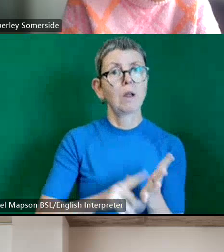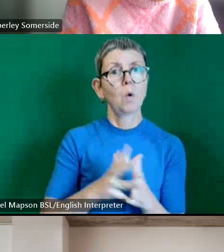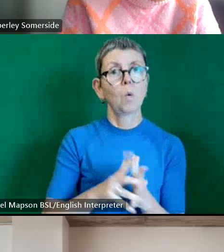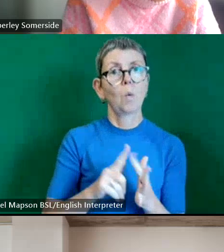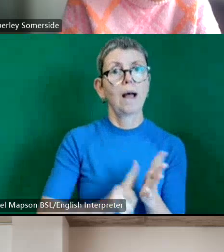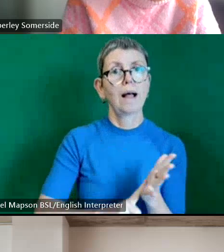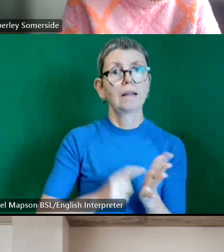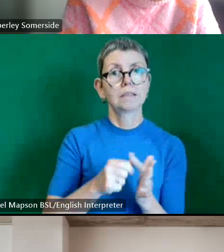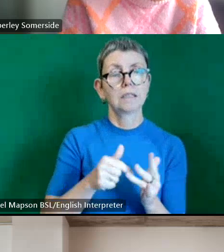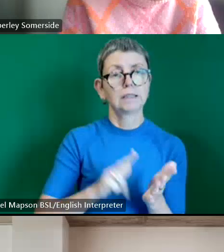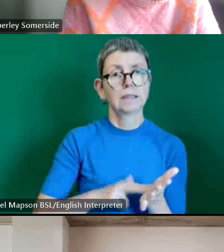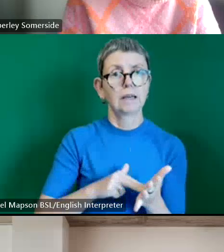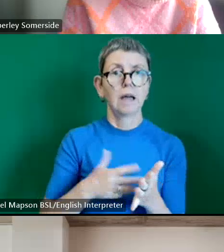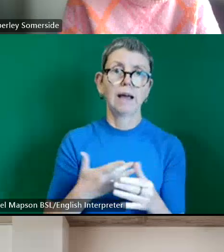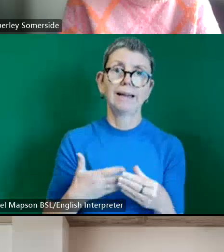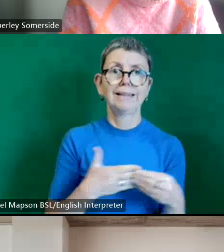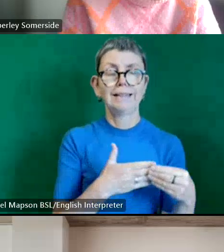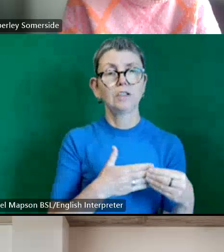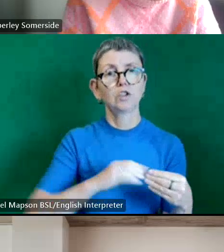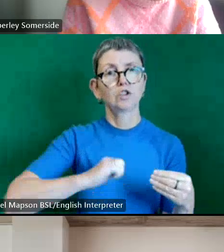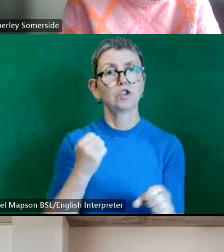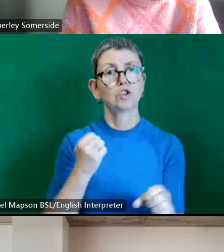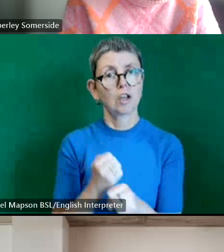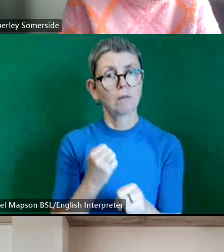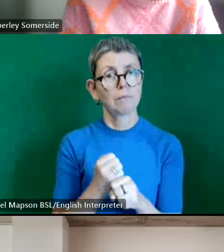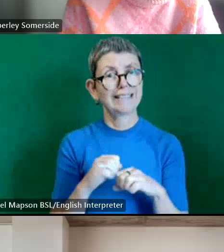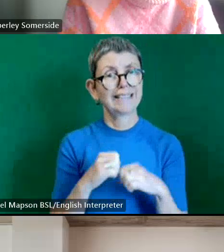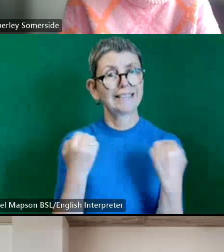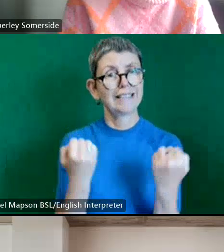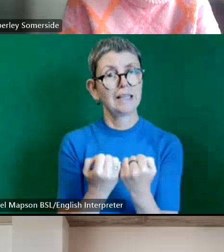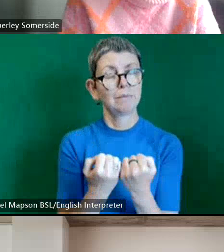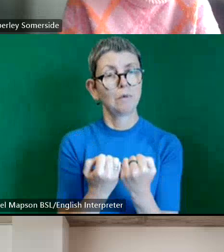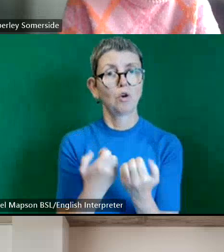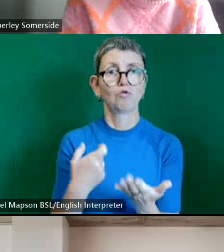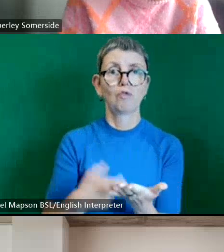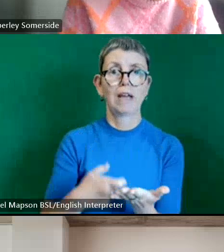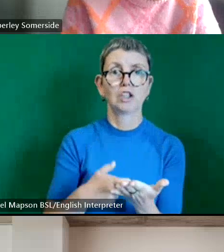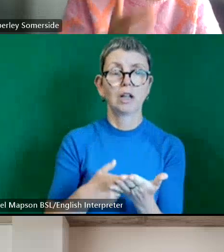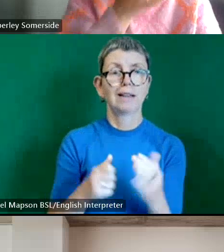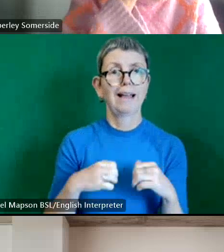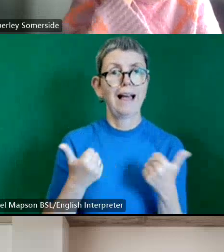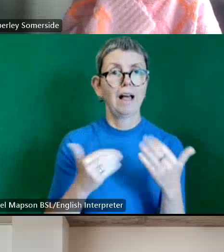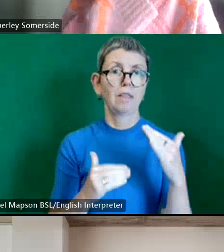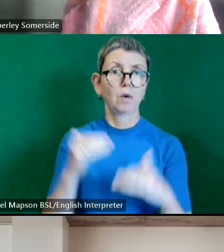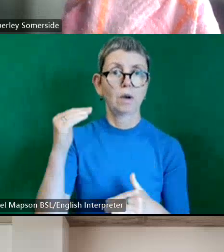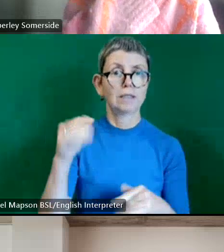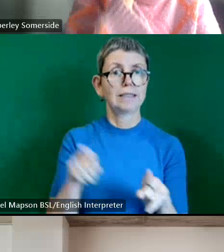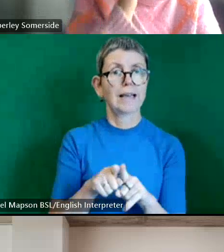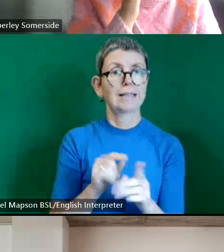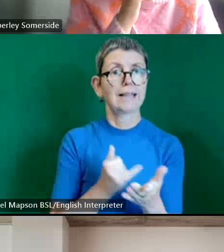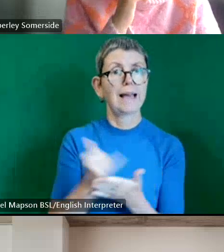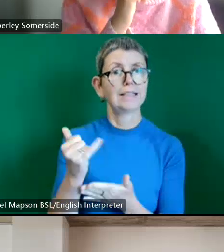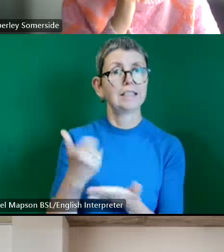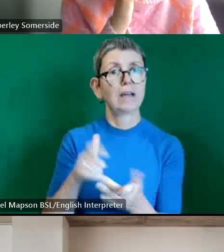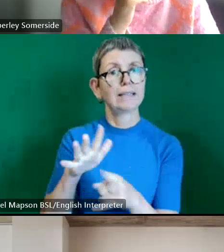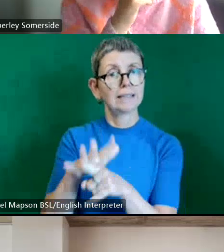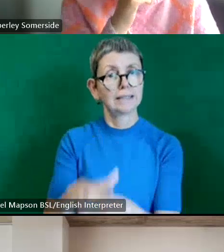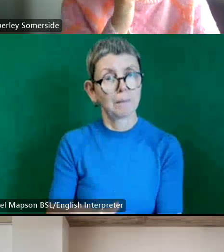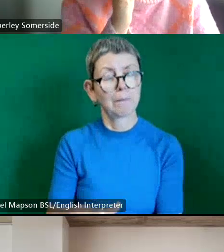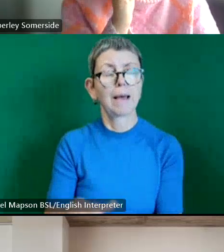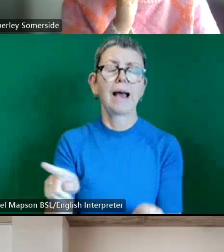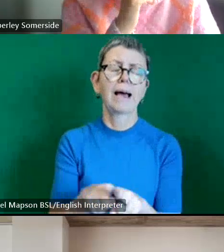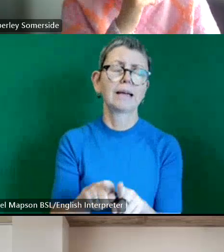Government team, leading on racialised health inequalities and anti-racism. And it's so great